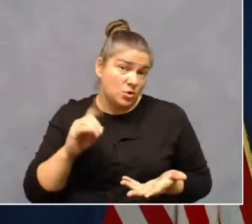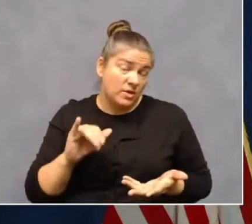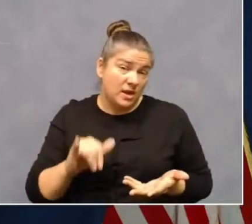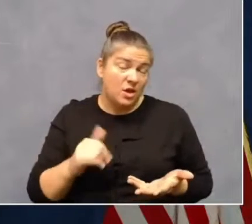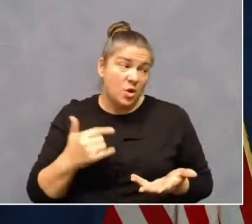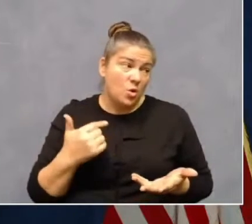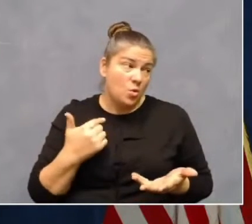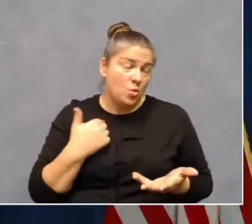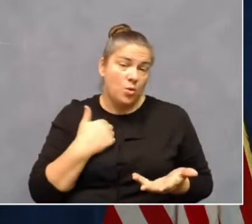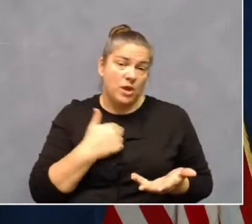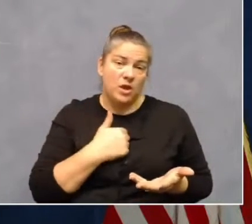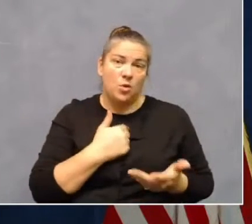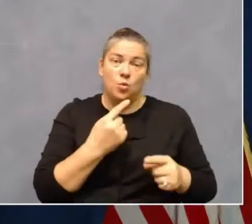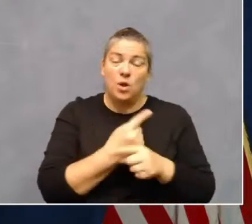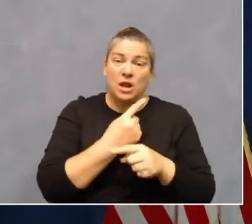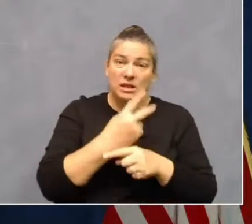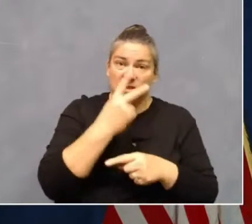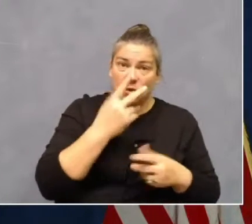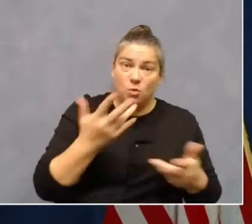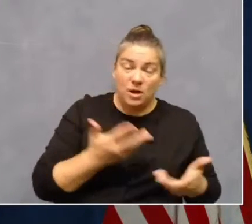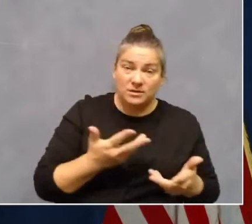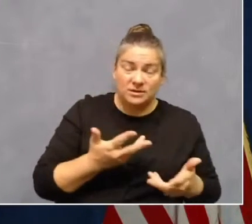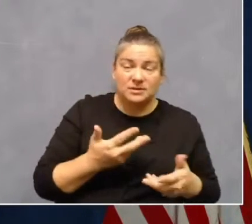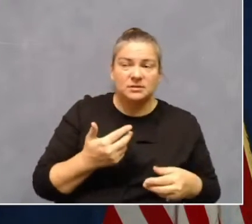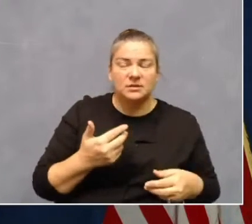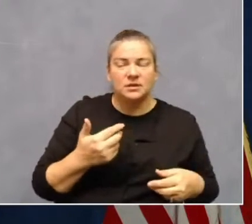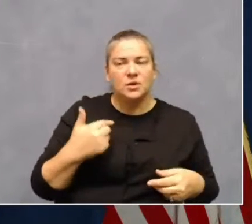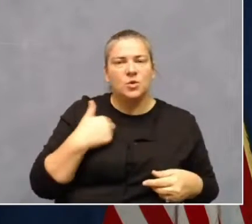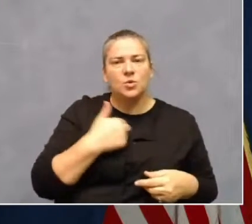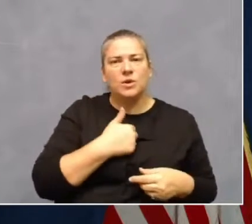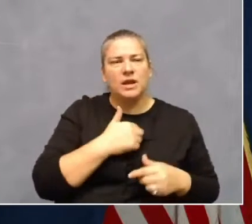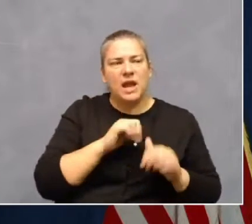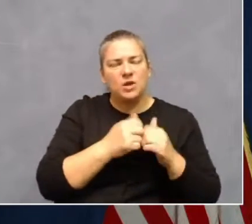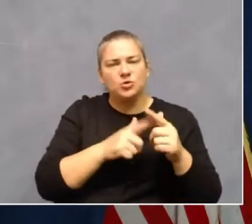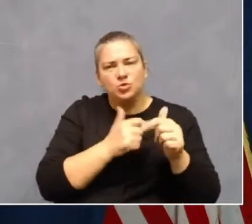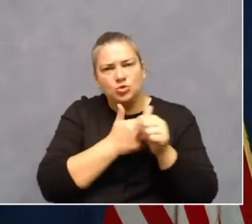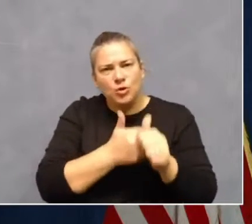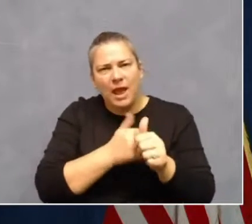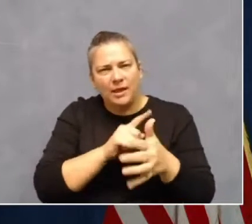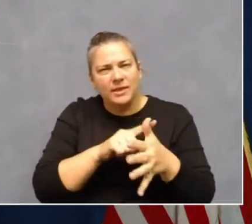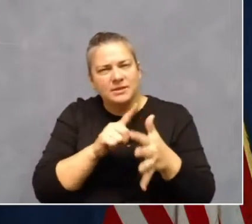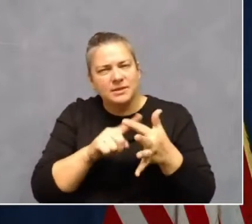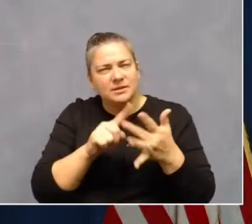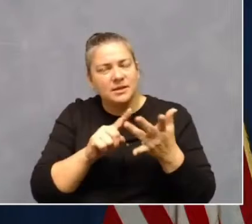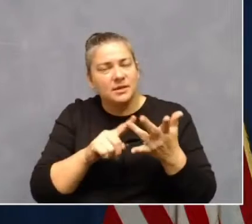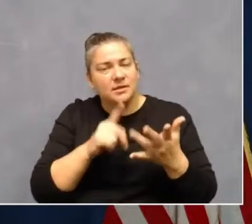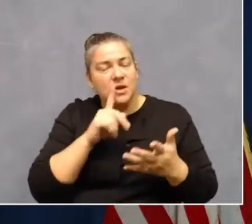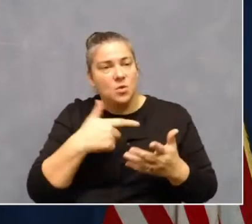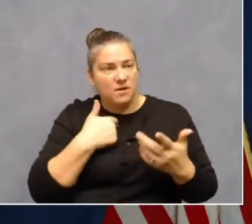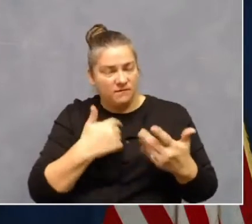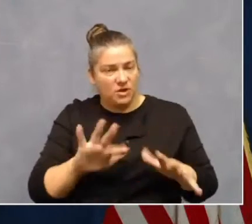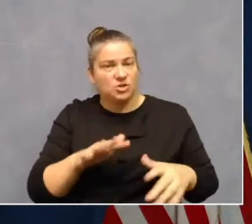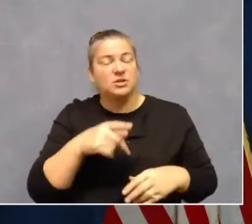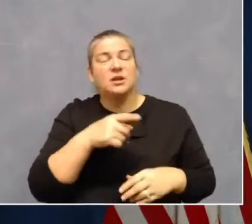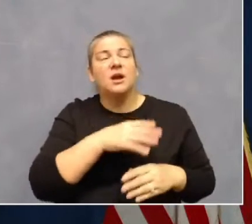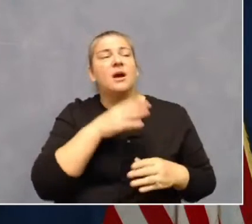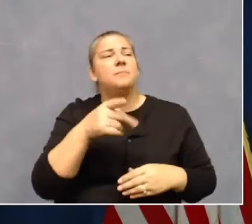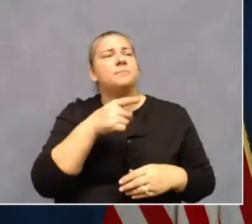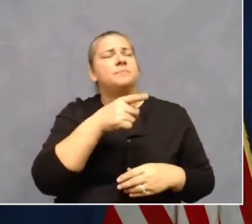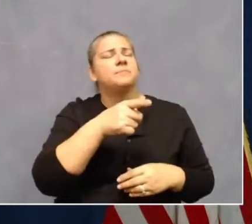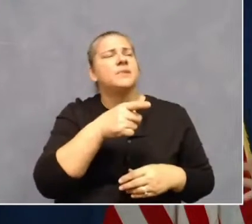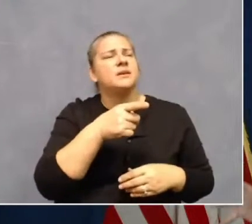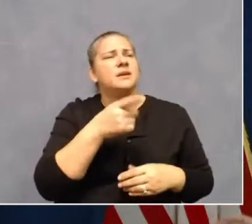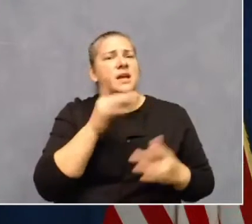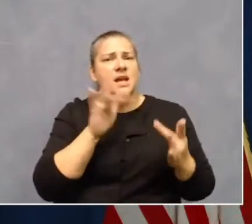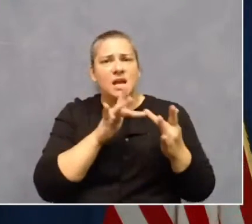regularly see that we need to track. I think we've worked out most of the kinks with the way the contact tracers